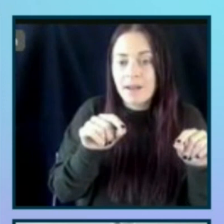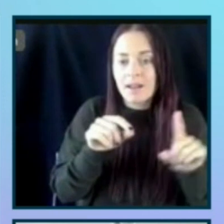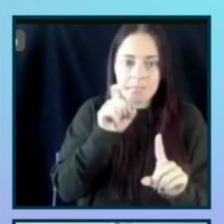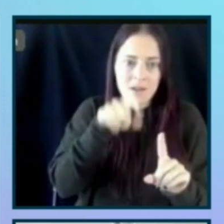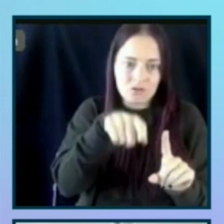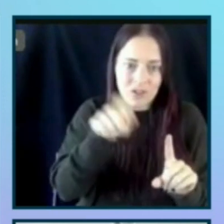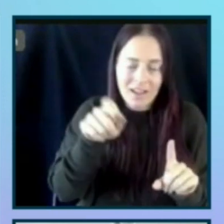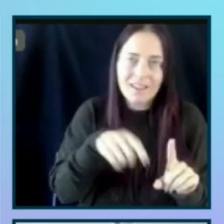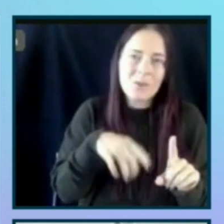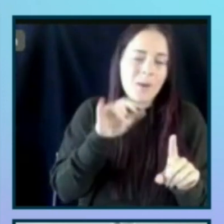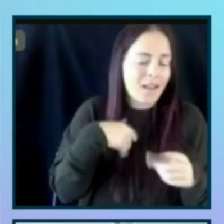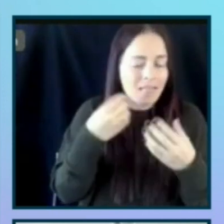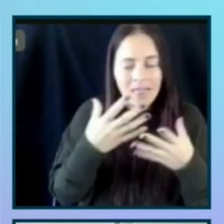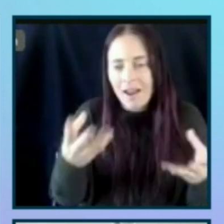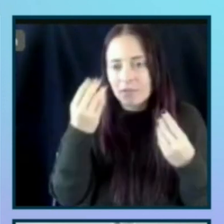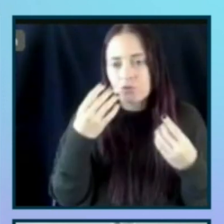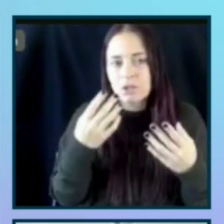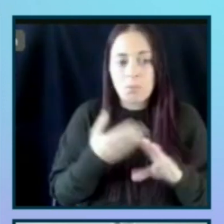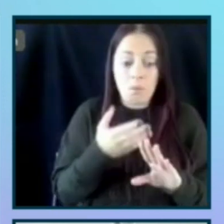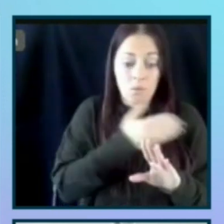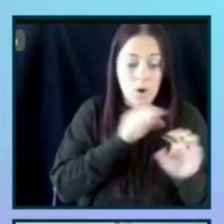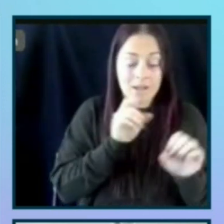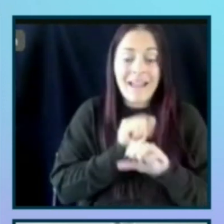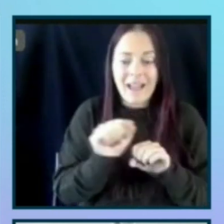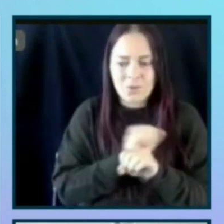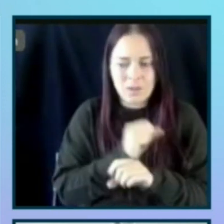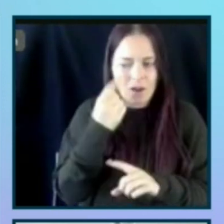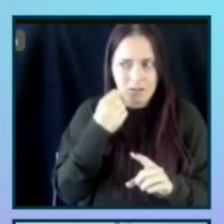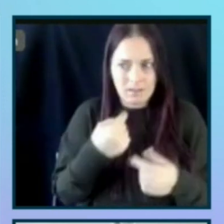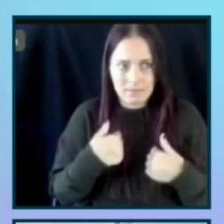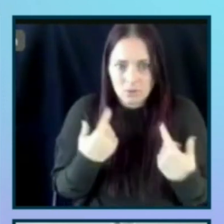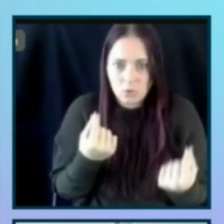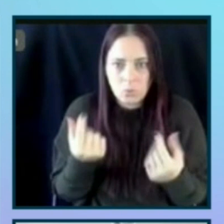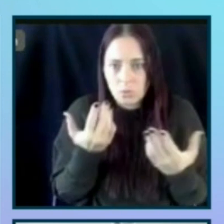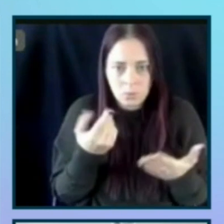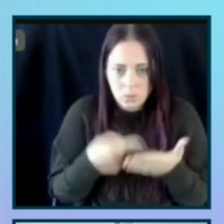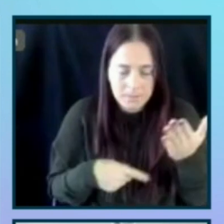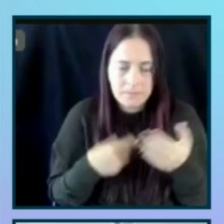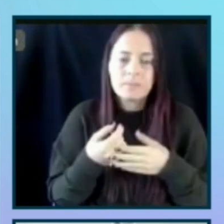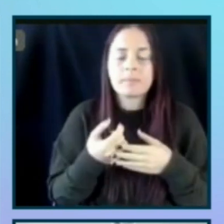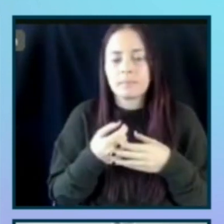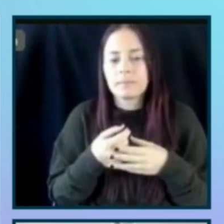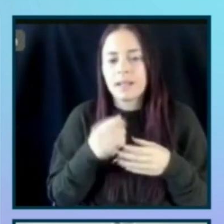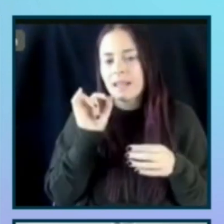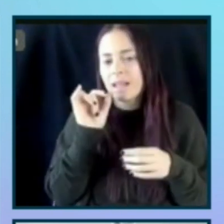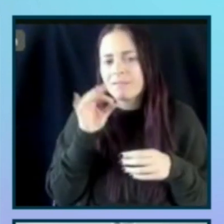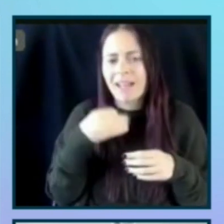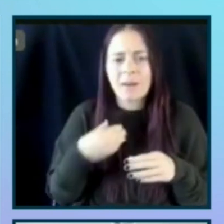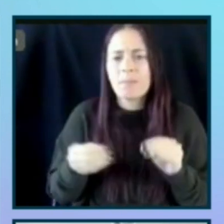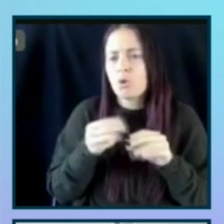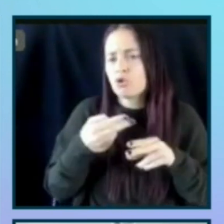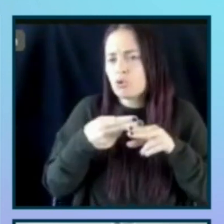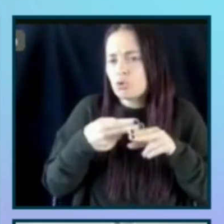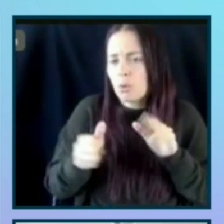for a long time before understanding how they could interact with this part of the site. But if we had a shorter label so that they could hear